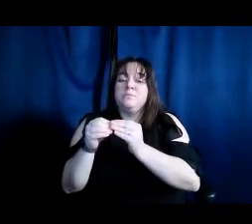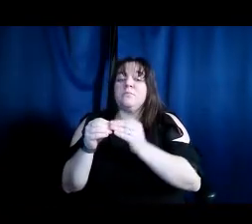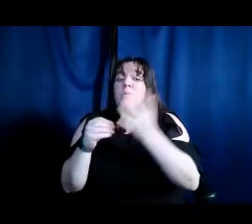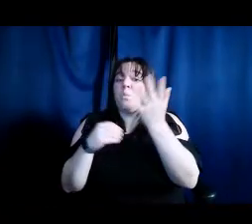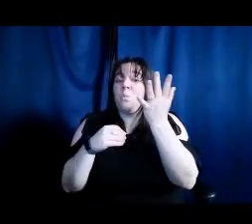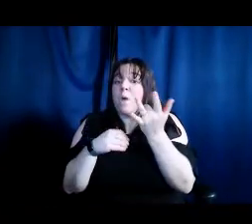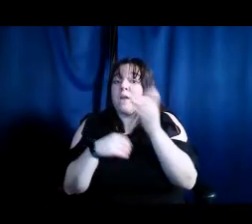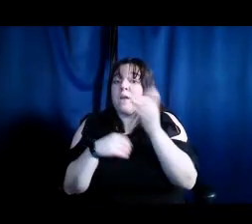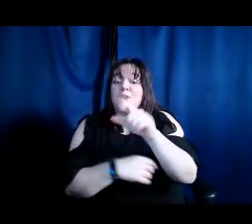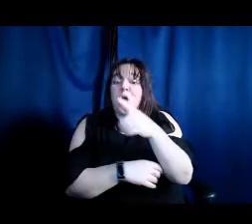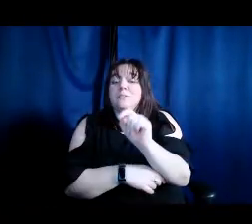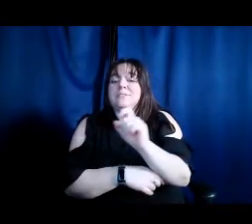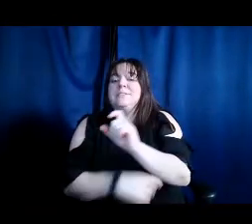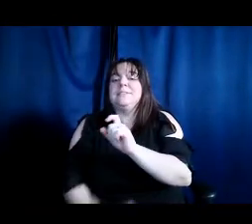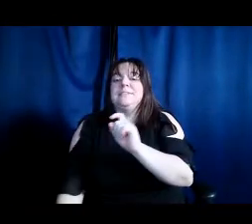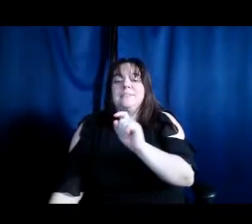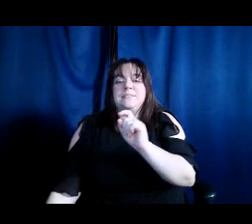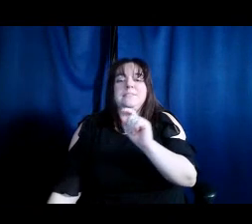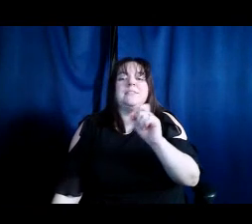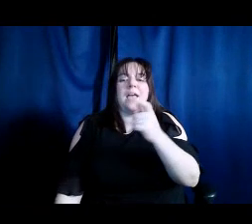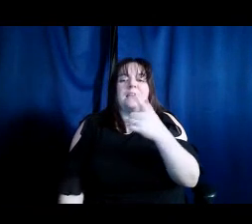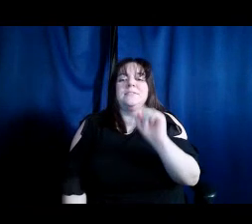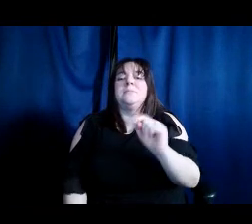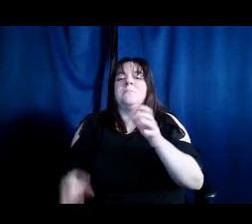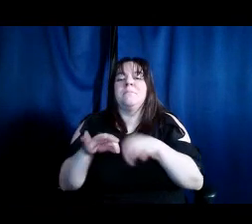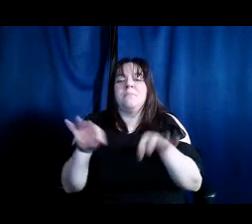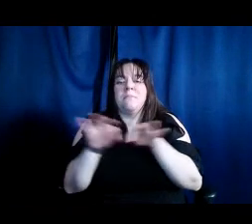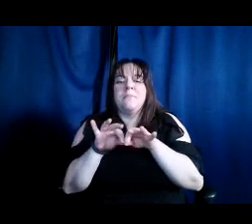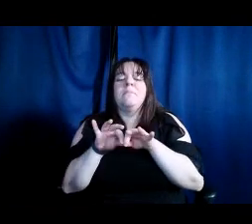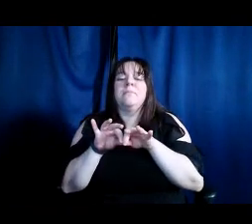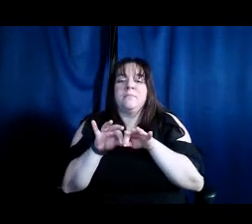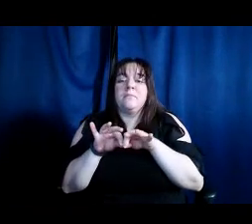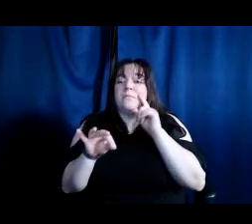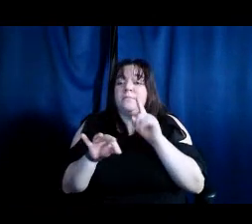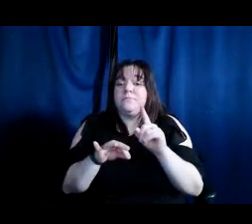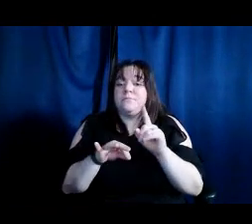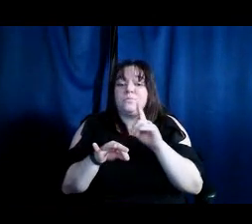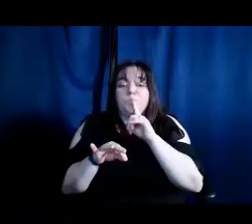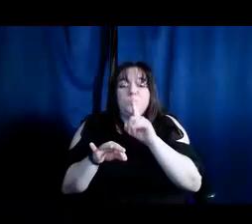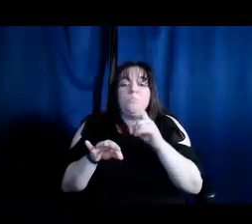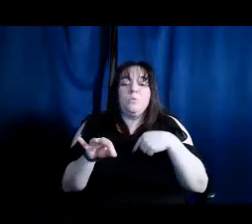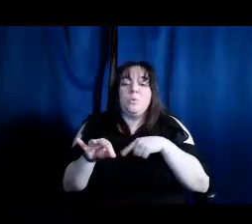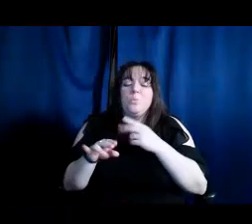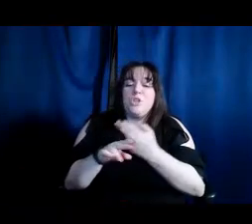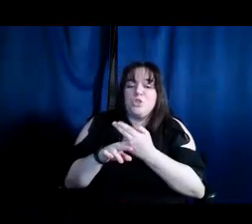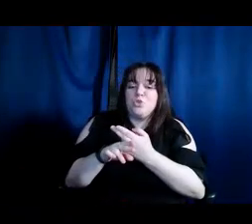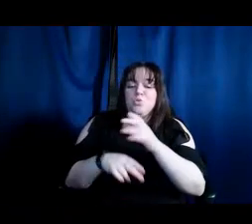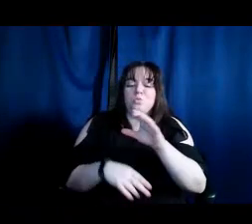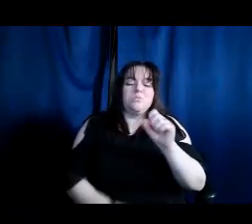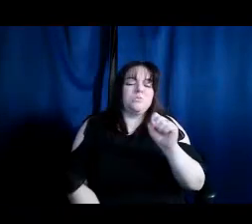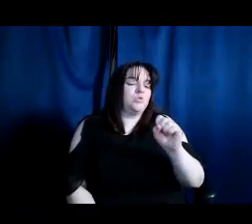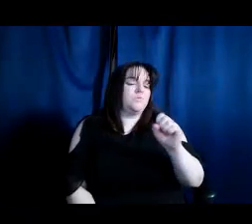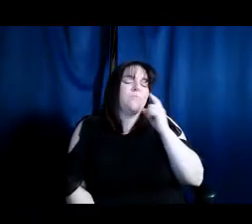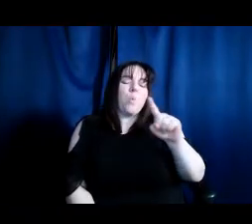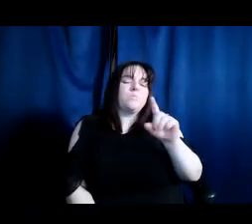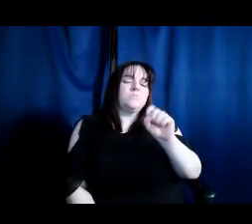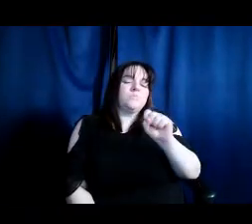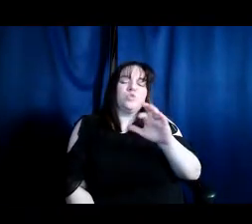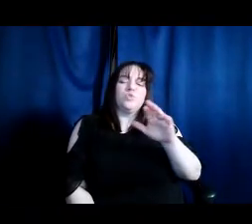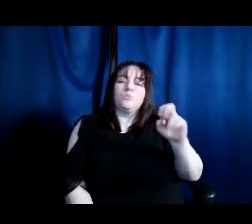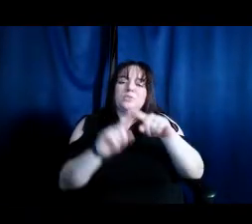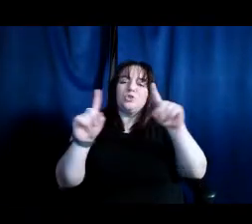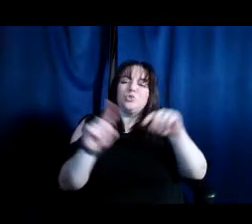Alanna, alt text is accessed by individuals using screen readers to receive the meaningful content of visual